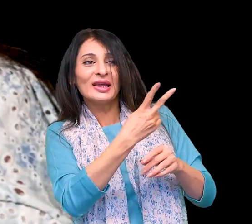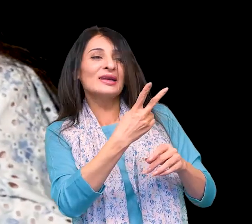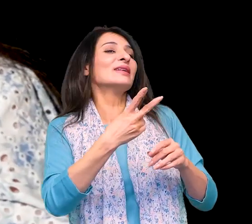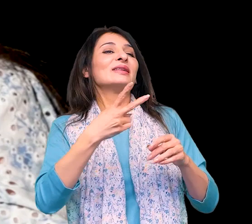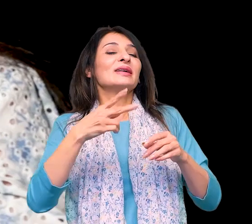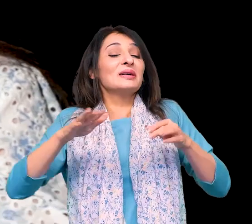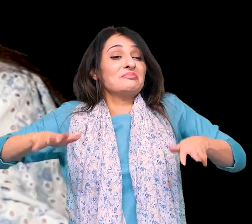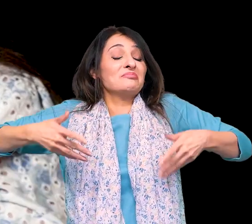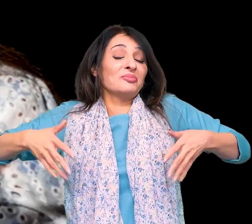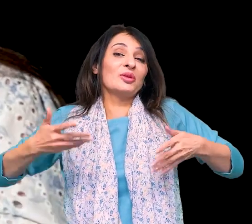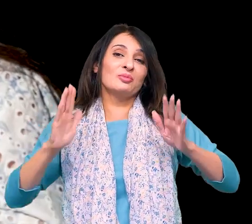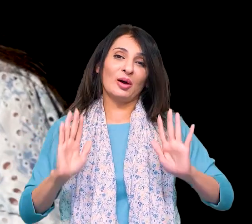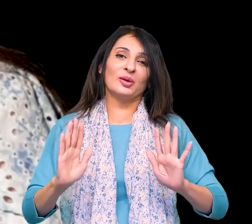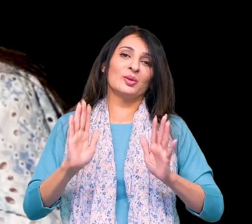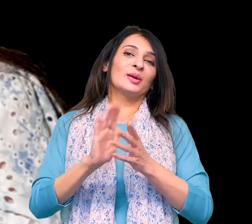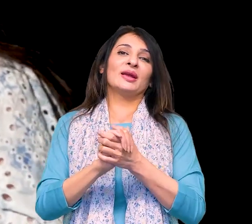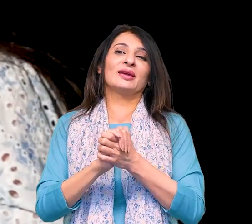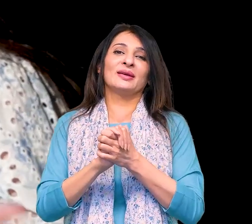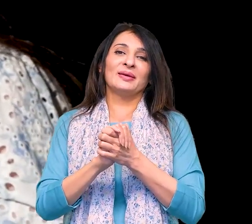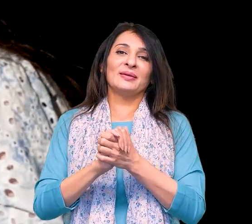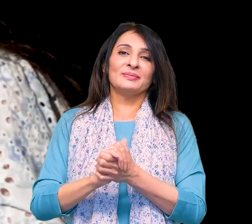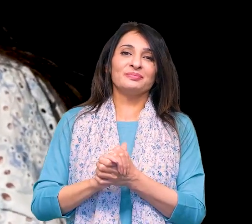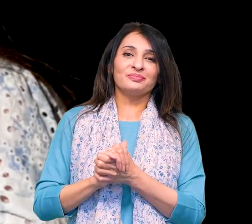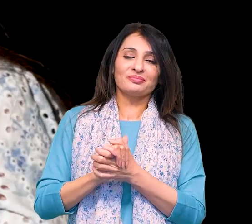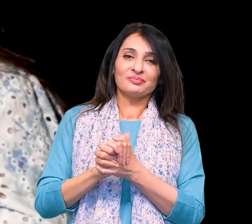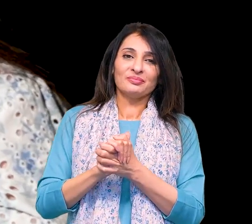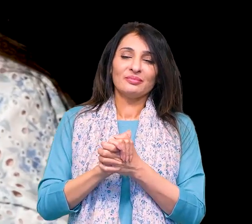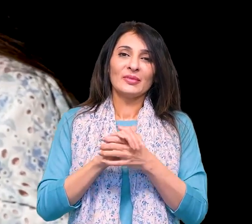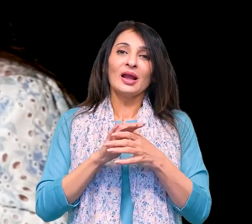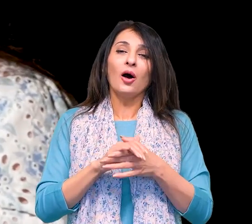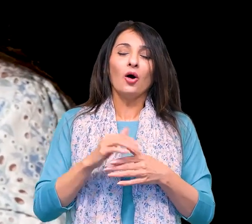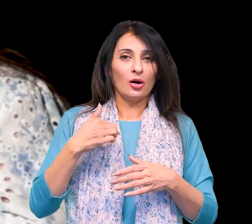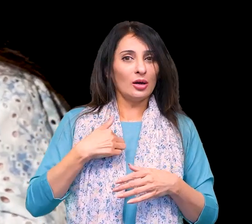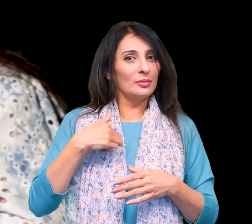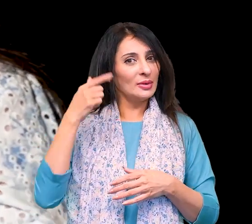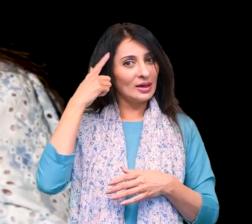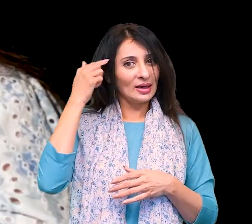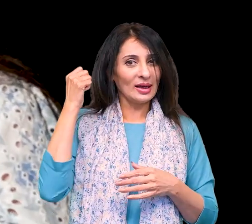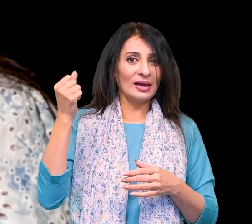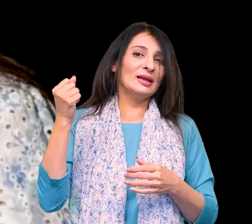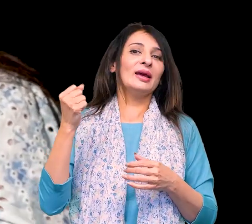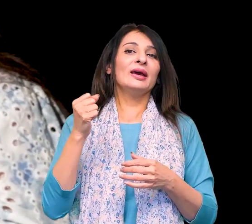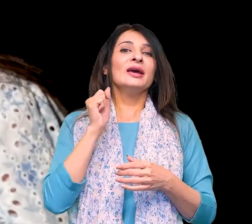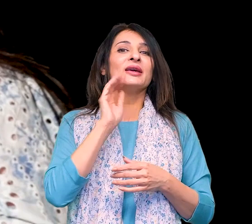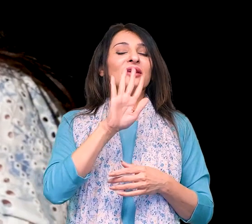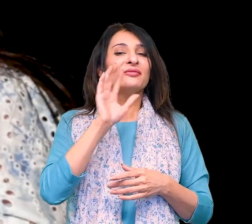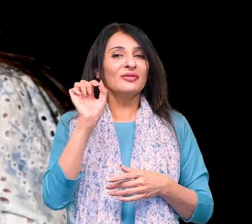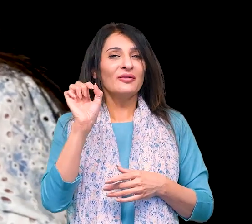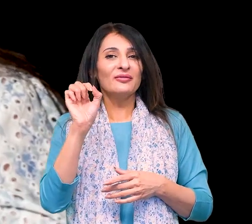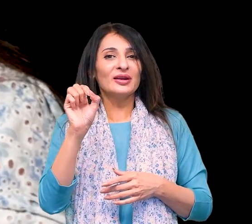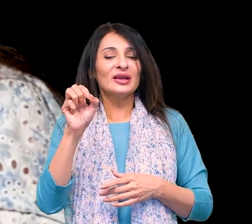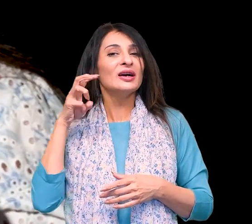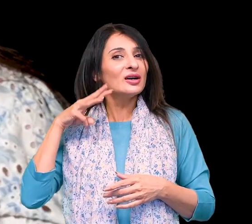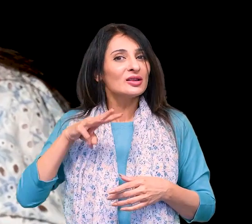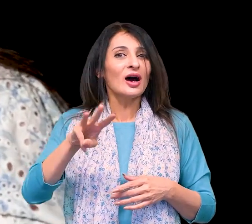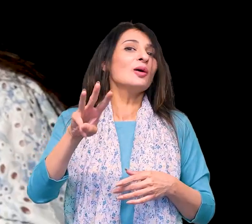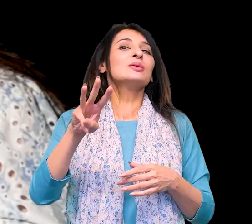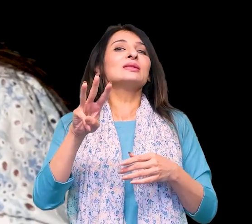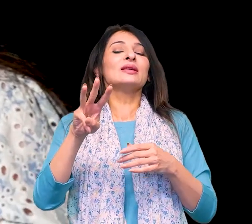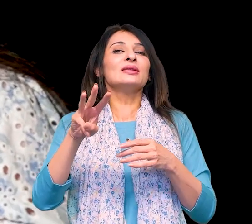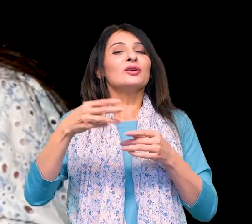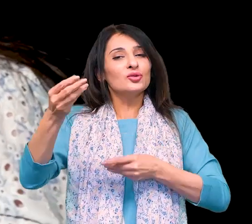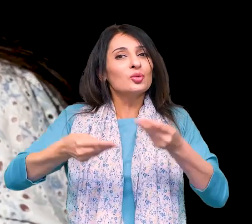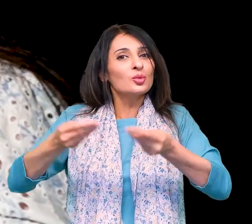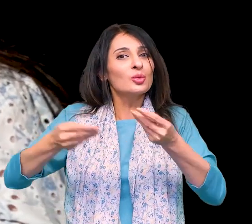good business. And so she began like selling socks for babies or making socks. And so many ammis have inspired each